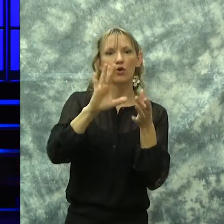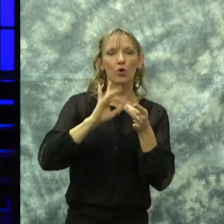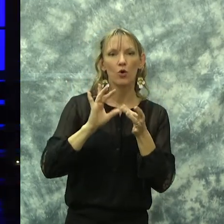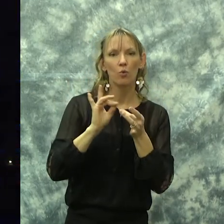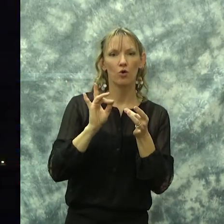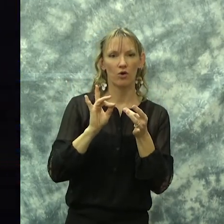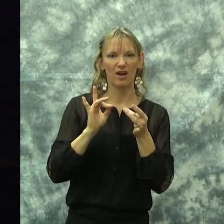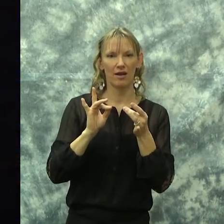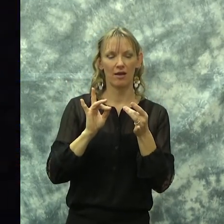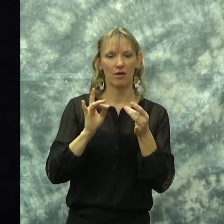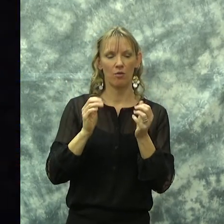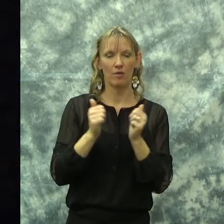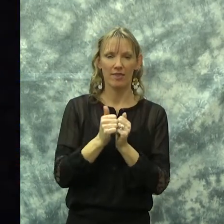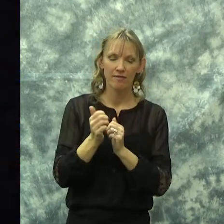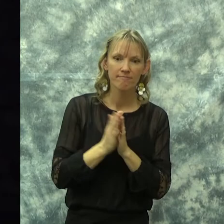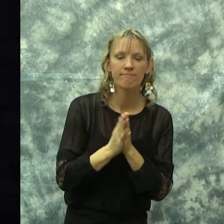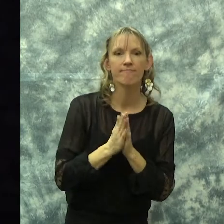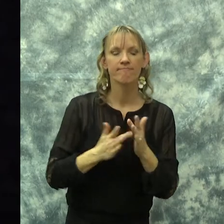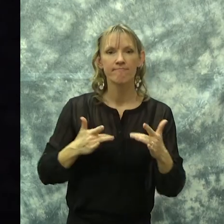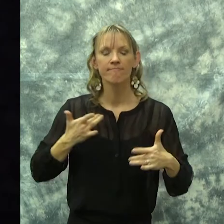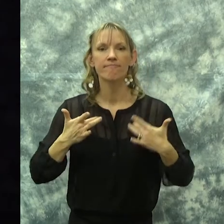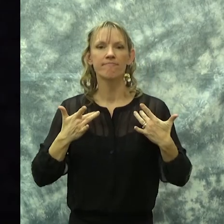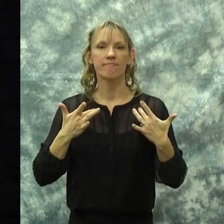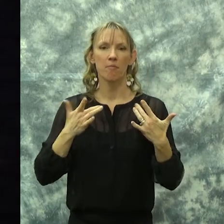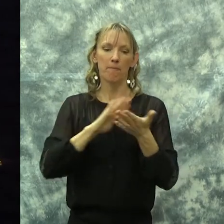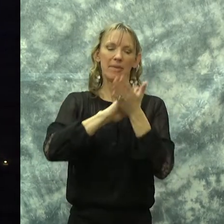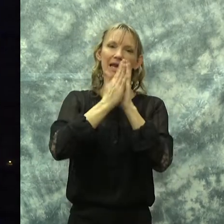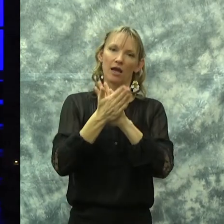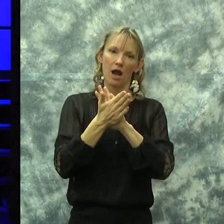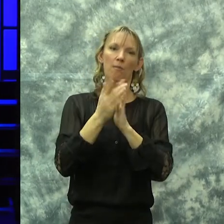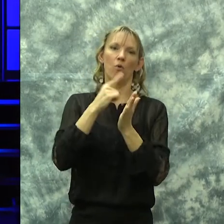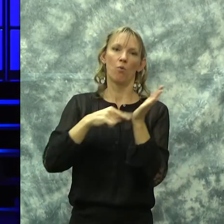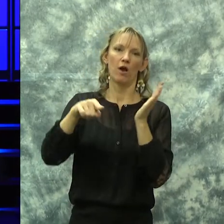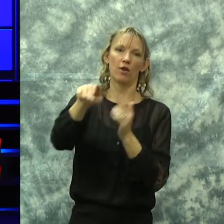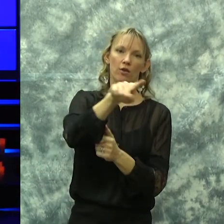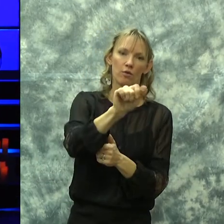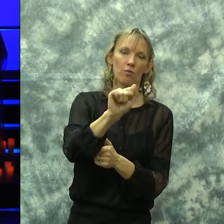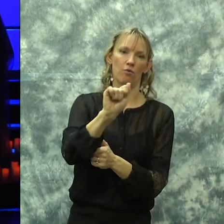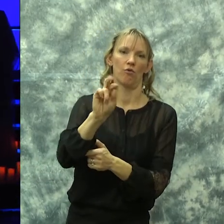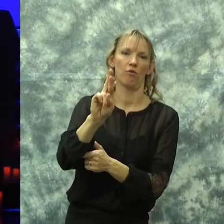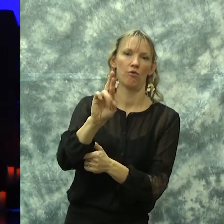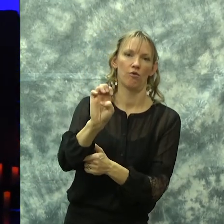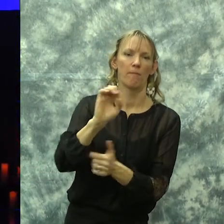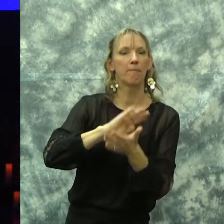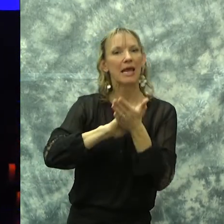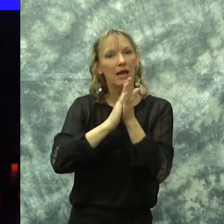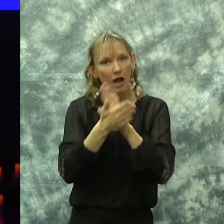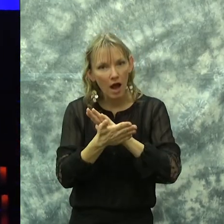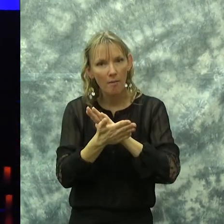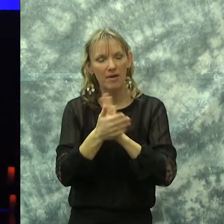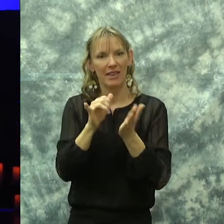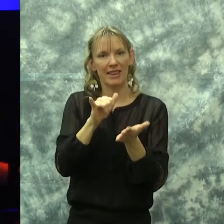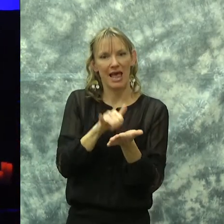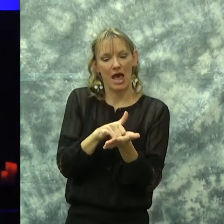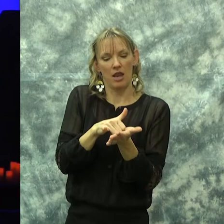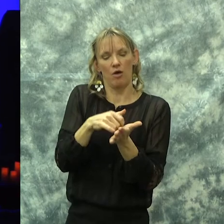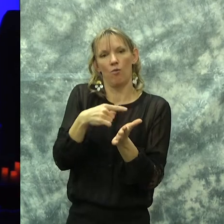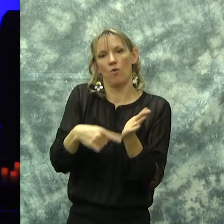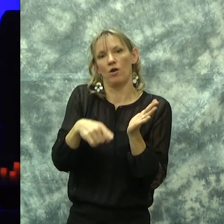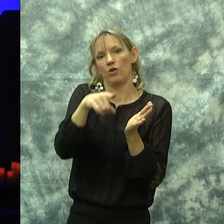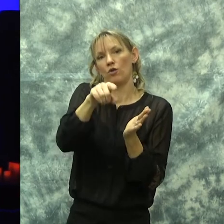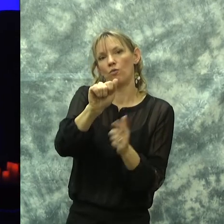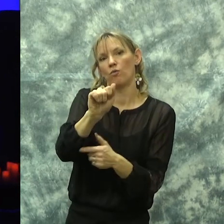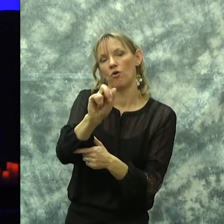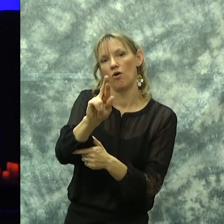emphatically, and to become that which you are. Become that which